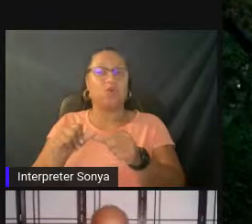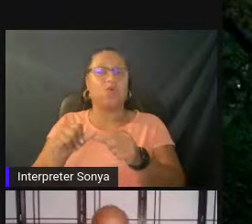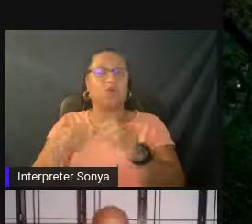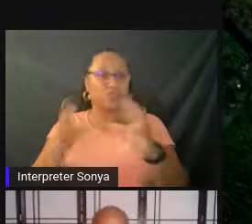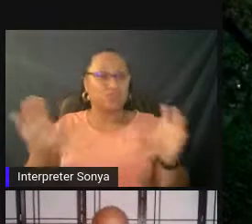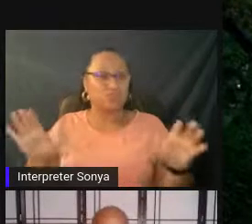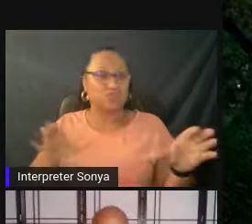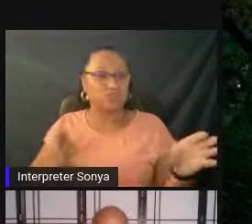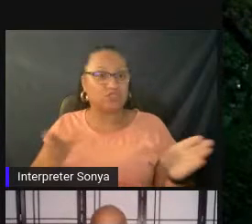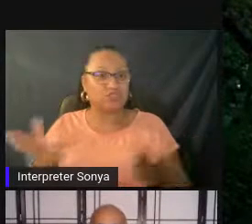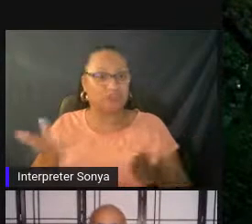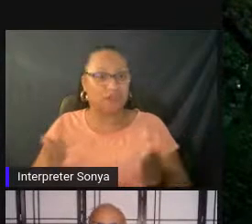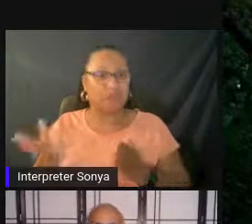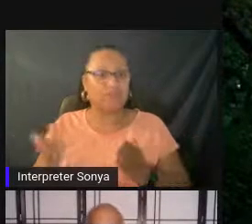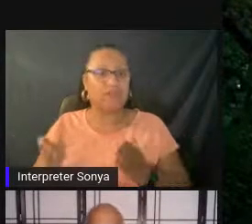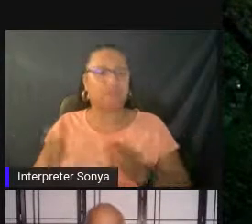service,